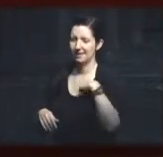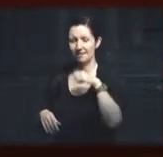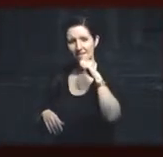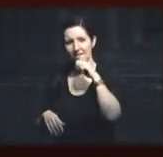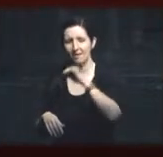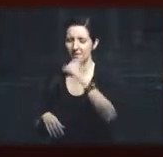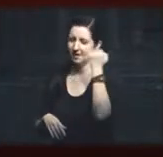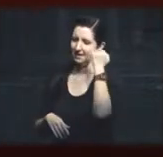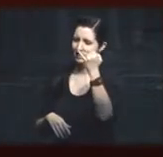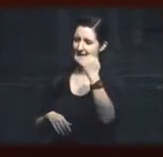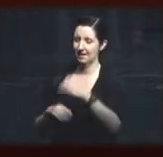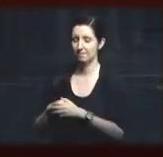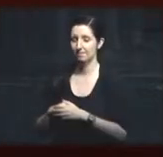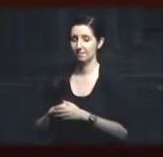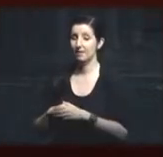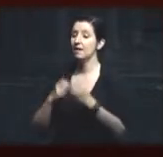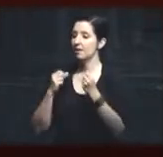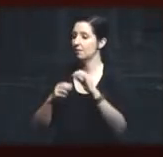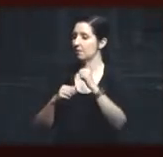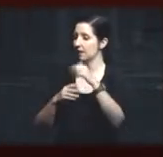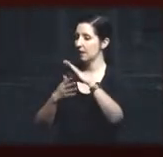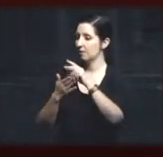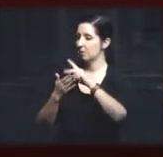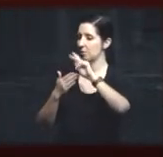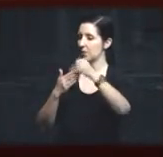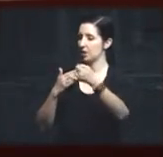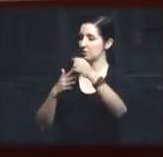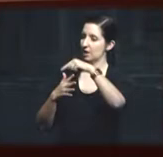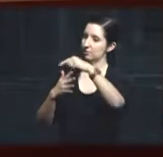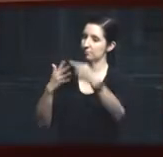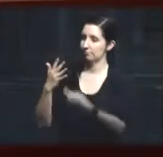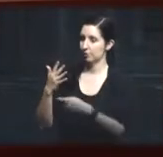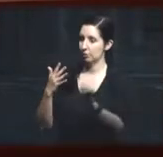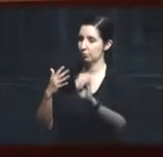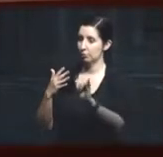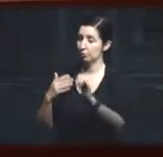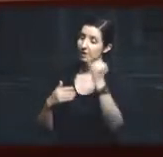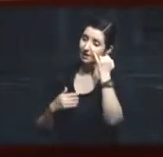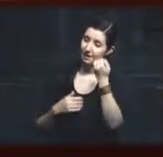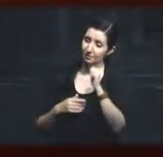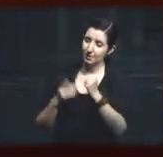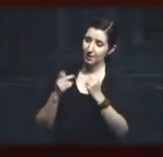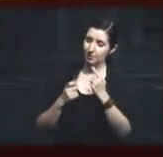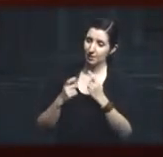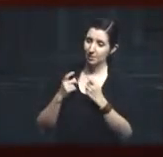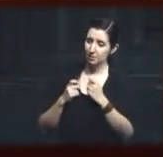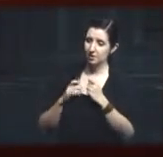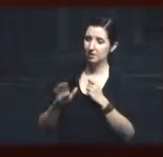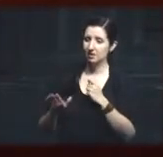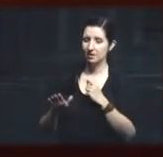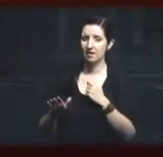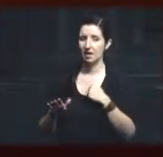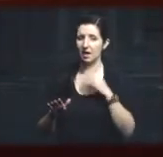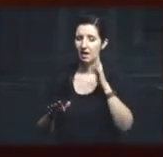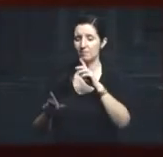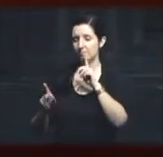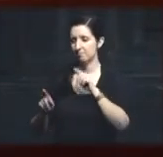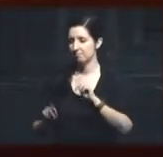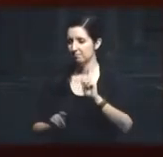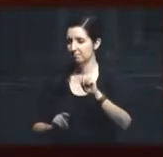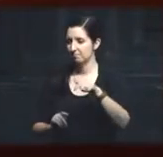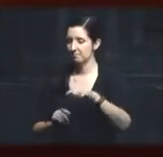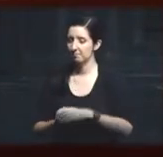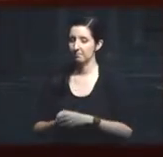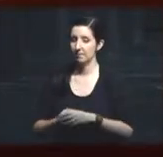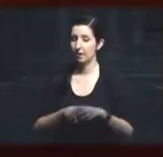lots of other projects too. If you have questions about projects that are going on, I'll finish with questions. And of course, we have Bob